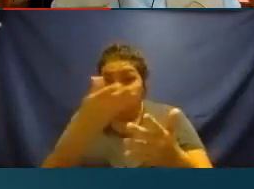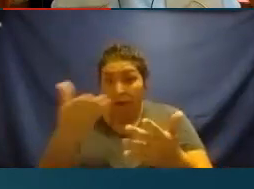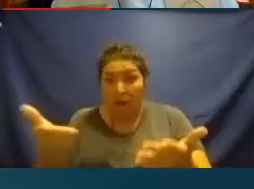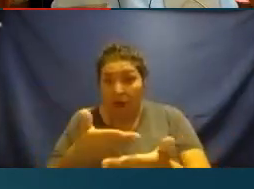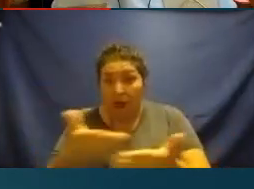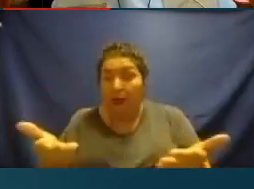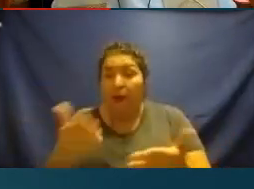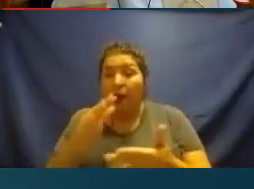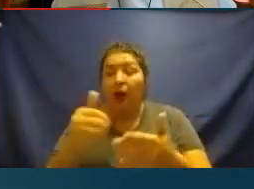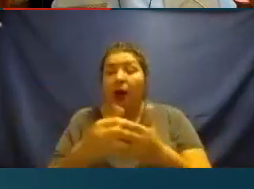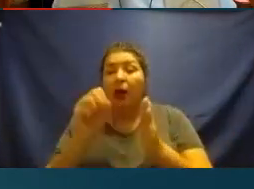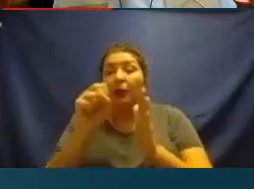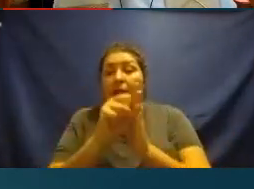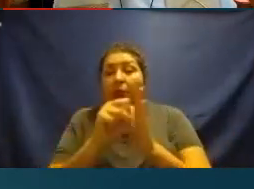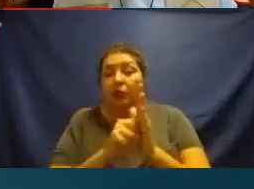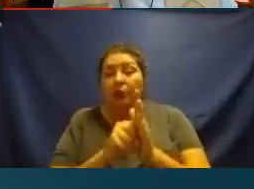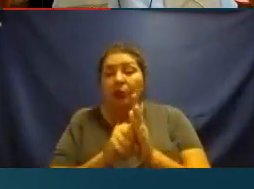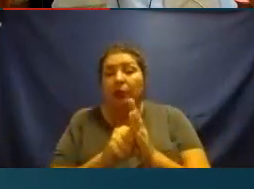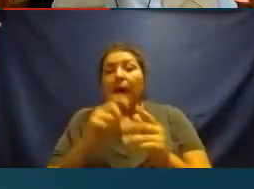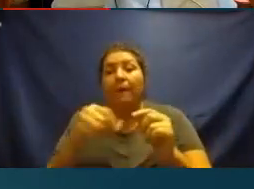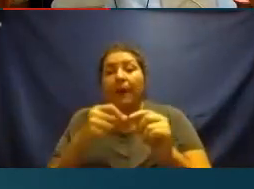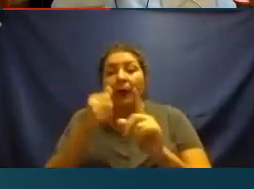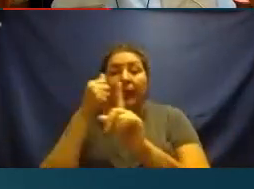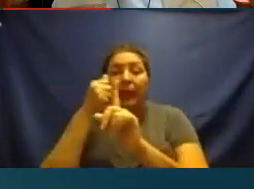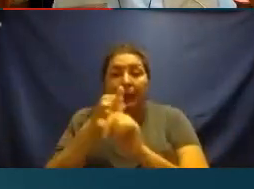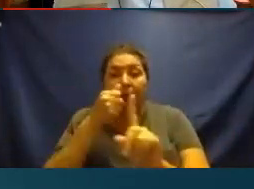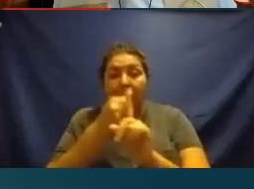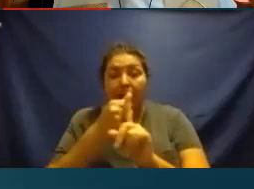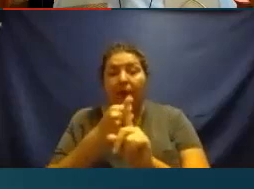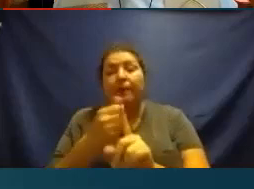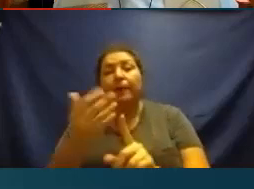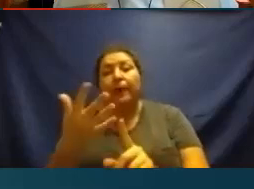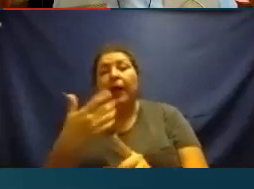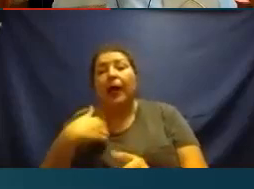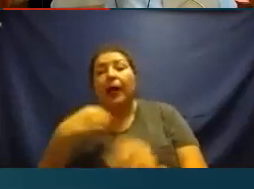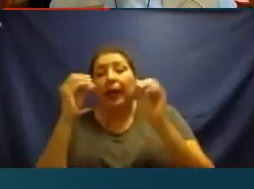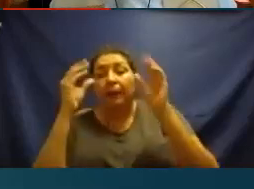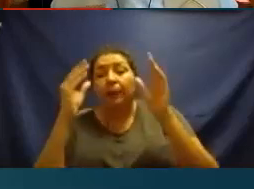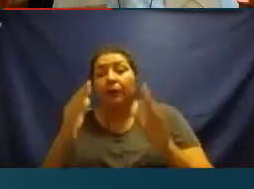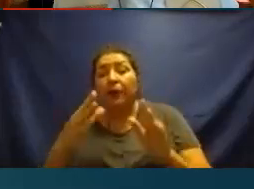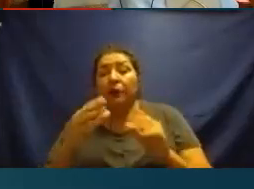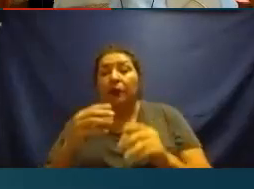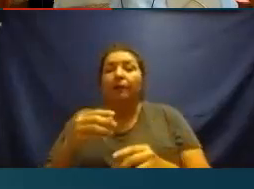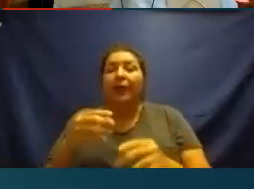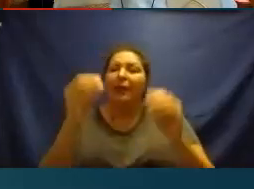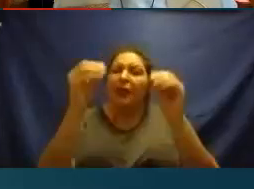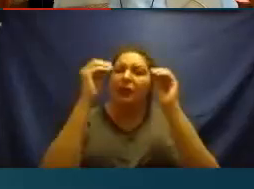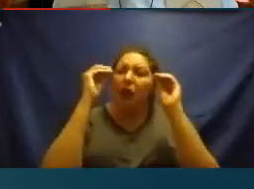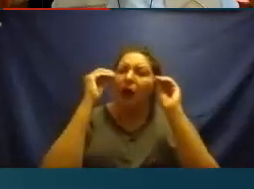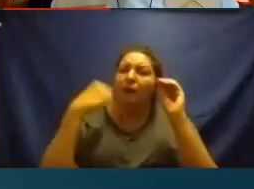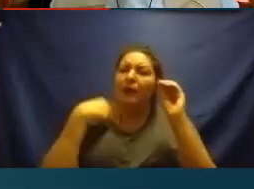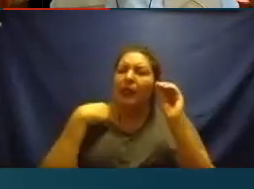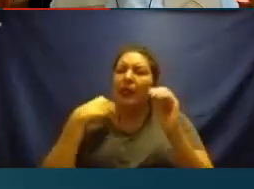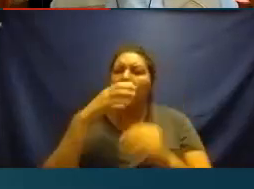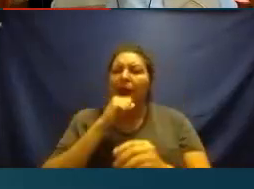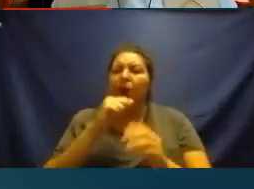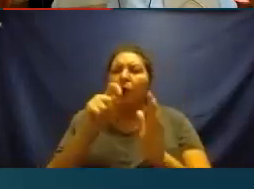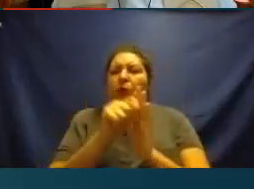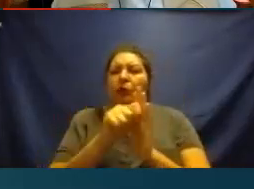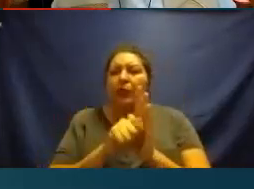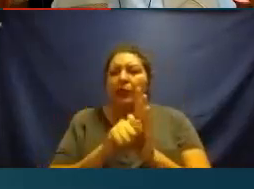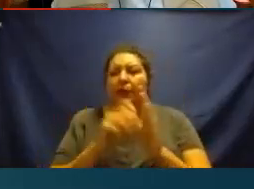things concerning himself. I had a professor who taught me in my Old Testament class.